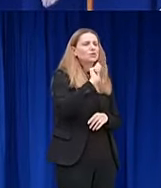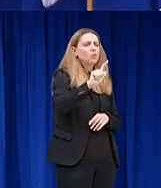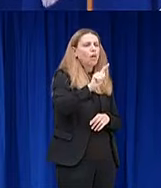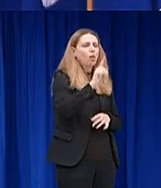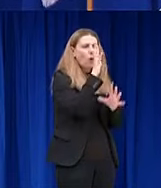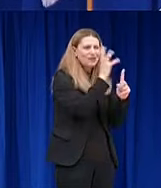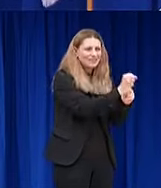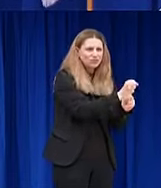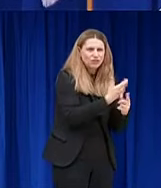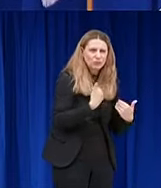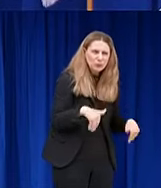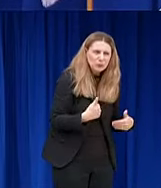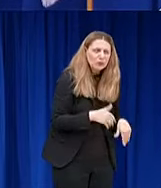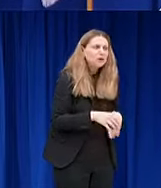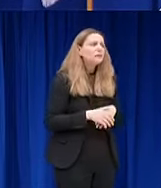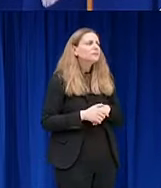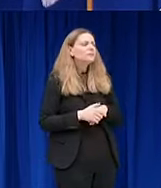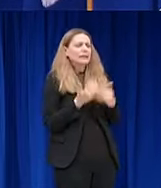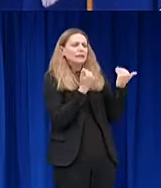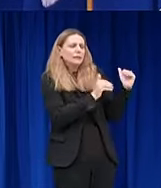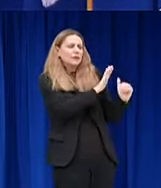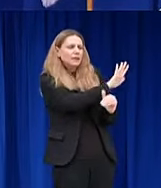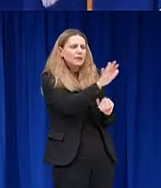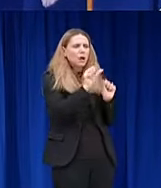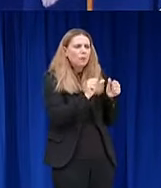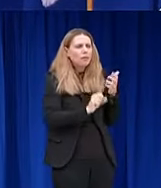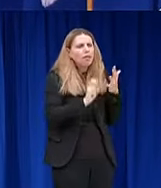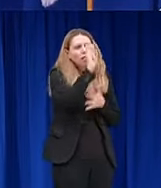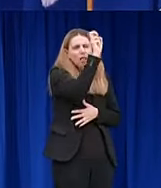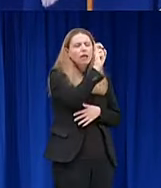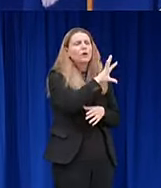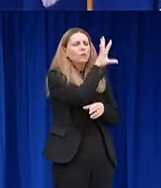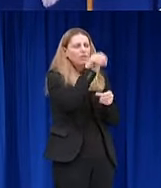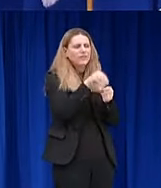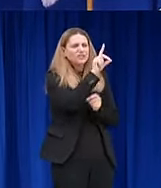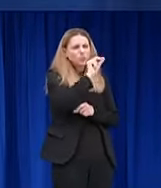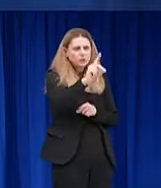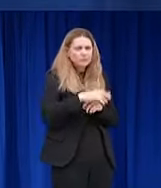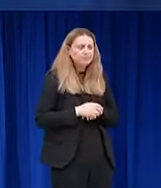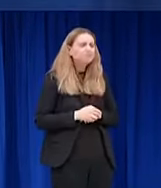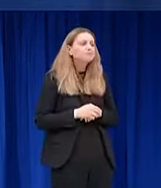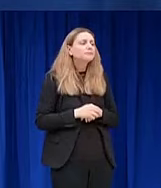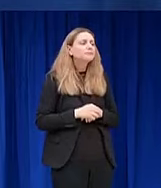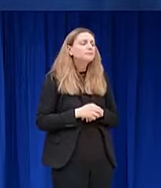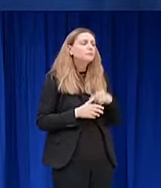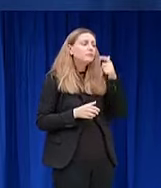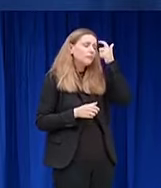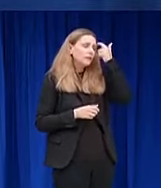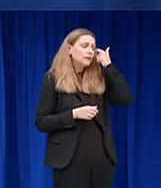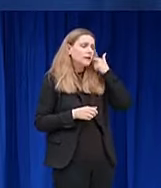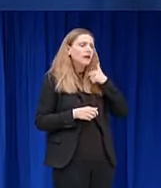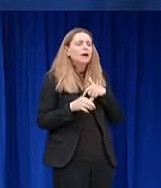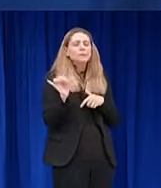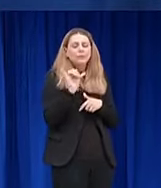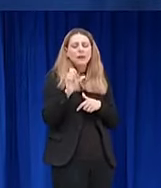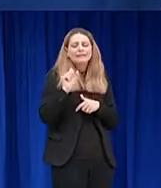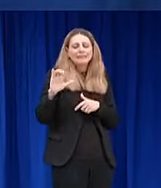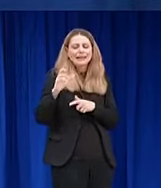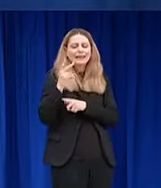in civilian roles at the department. But as the story Deputy Secretary Hicks shared about Walt Whitman